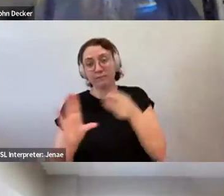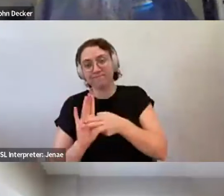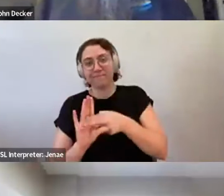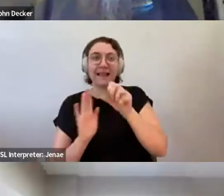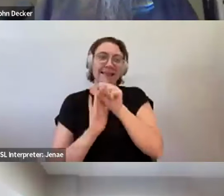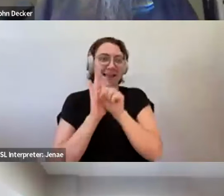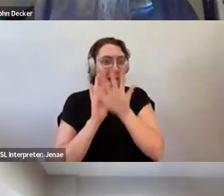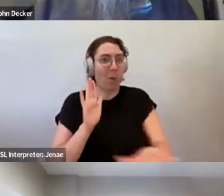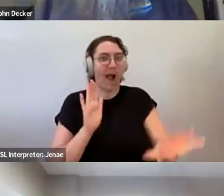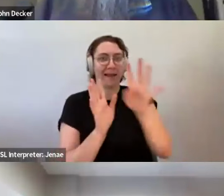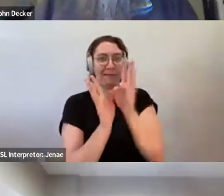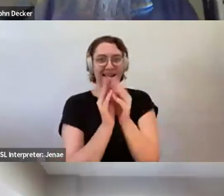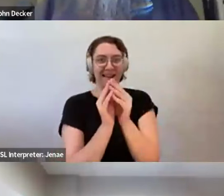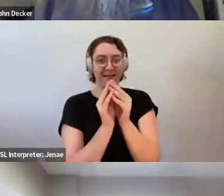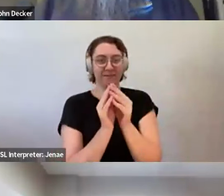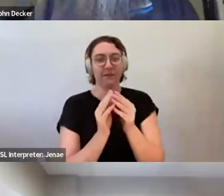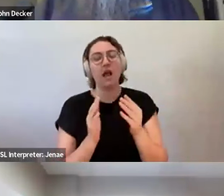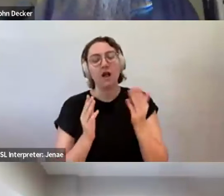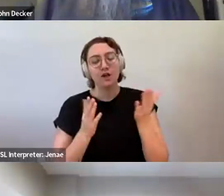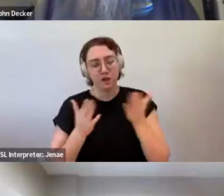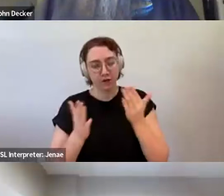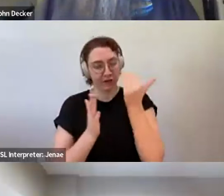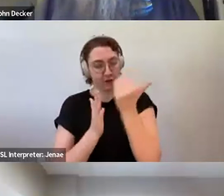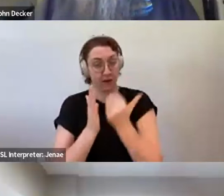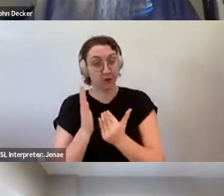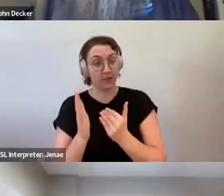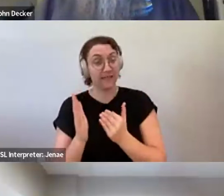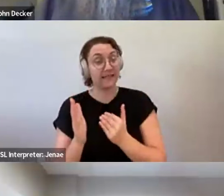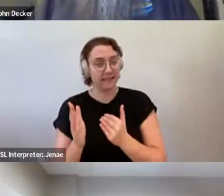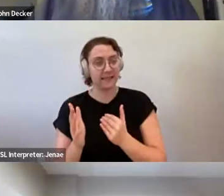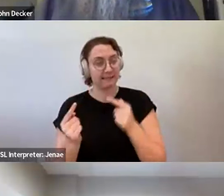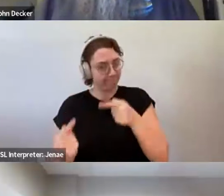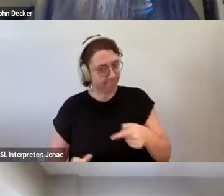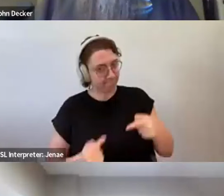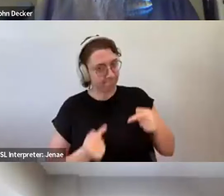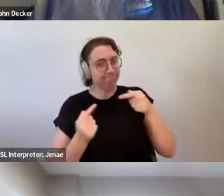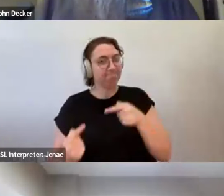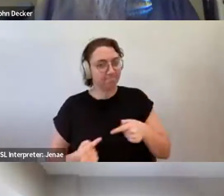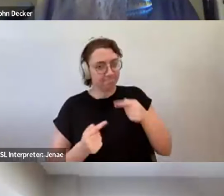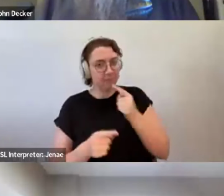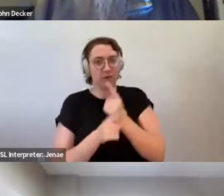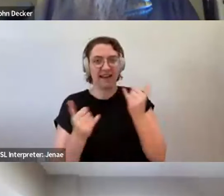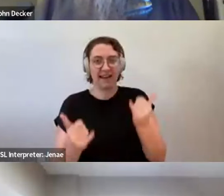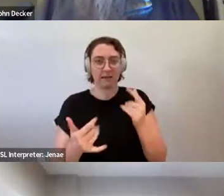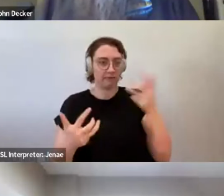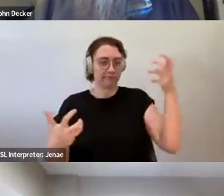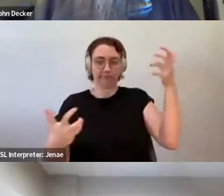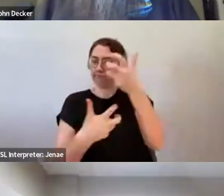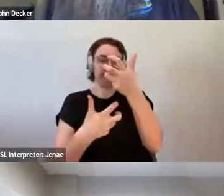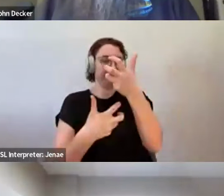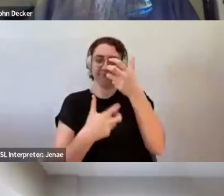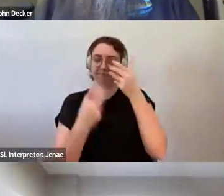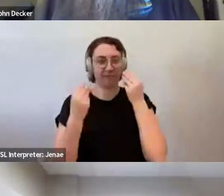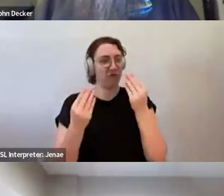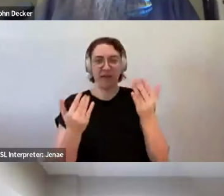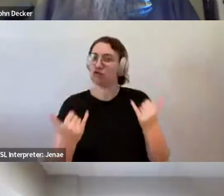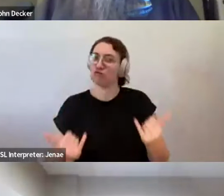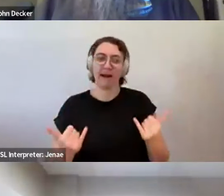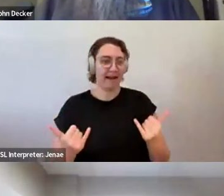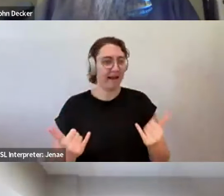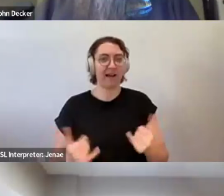that the service provider directory is very challenged right now. There is mismatched information that is coming in.